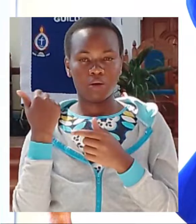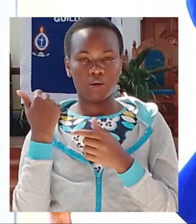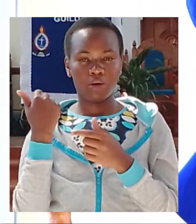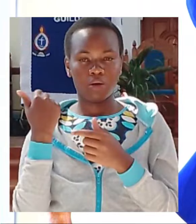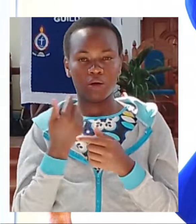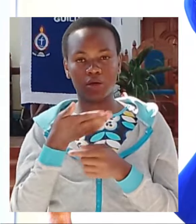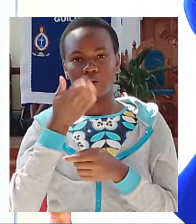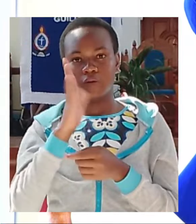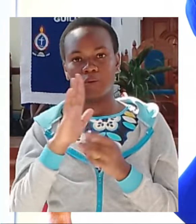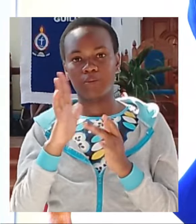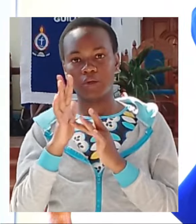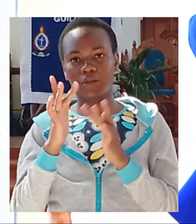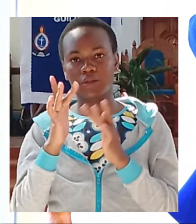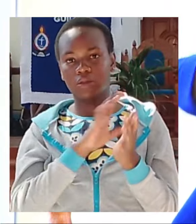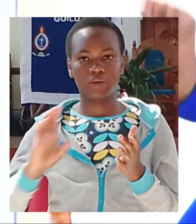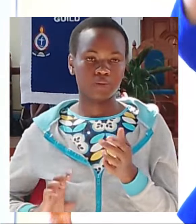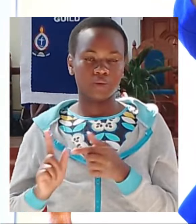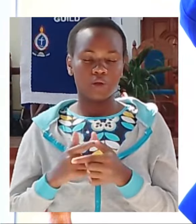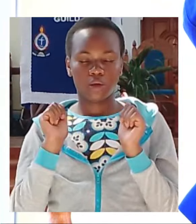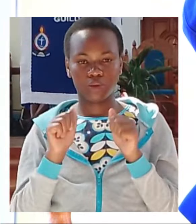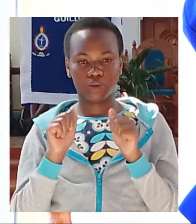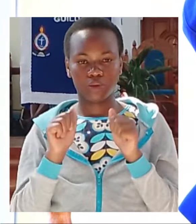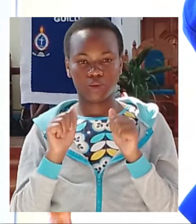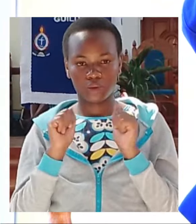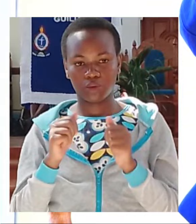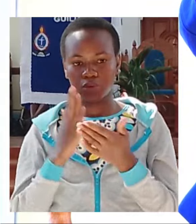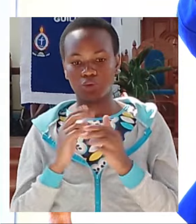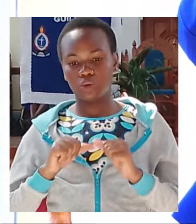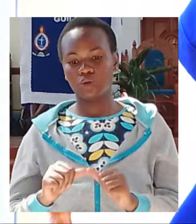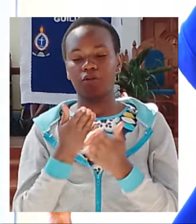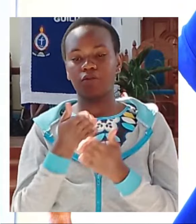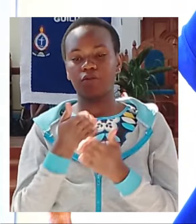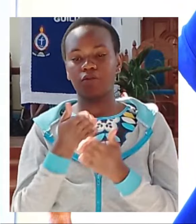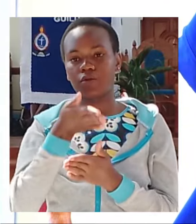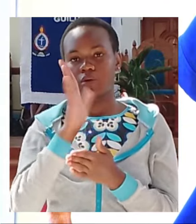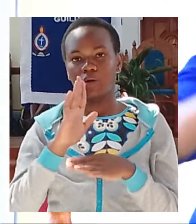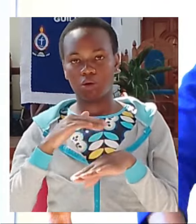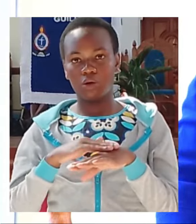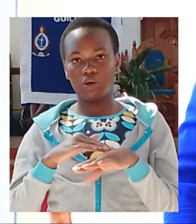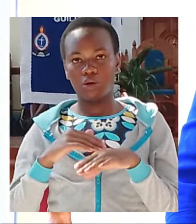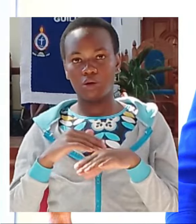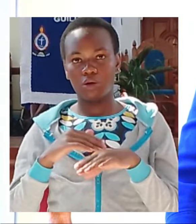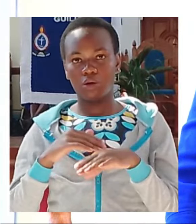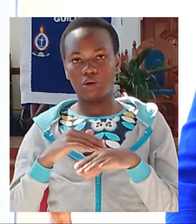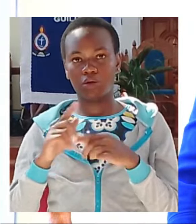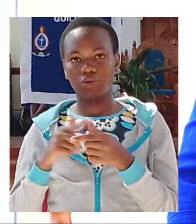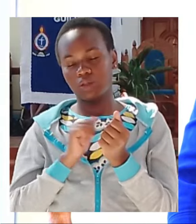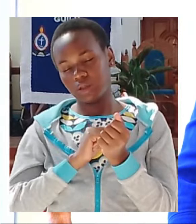by God, would you still serve that God? Ama utamuita Mungu wa uharibifu.